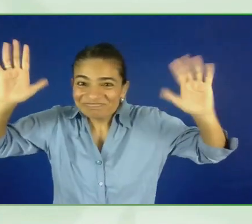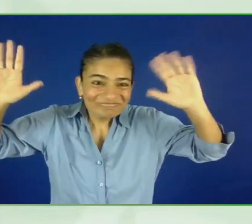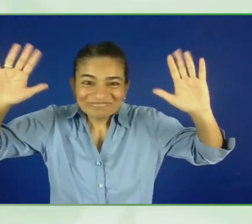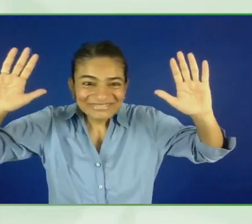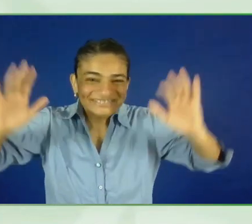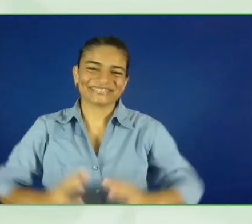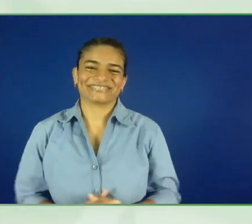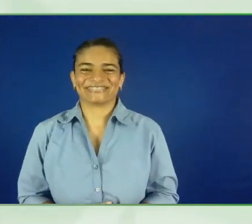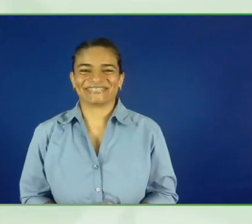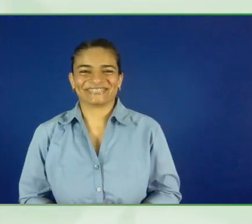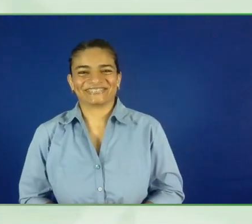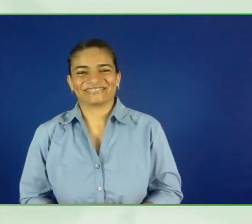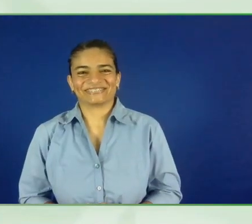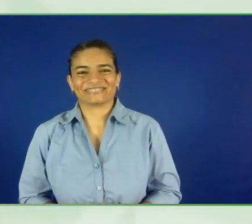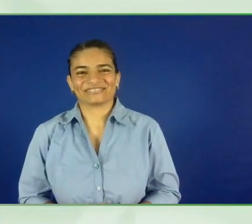Thank you.